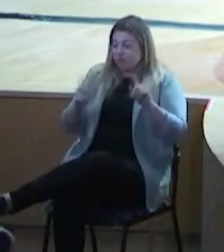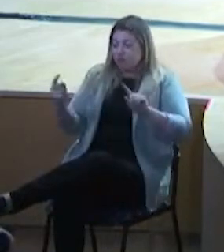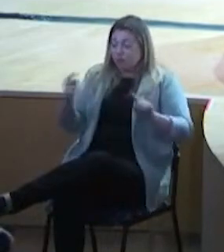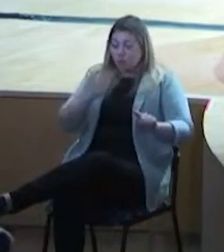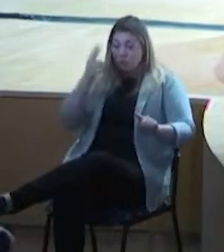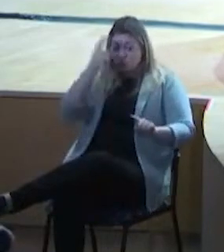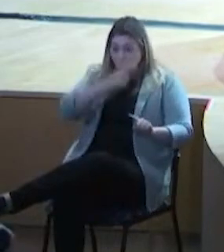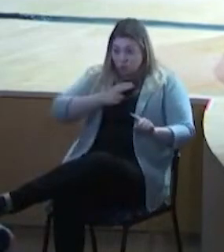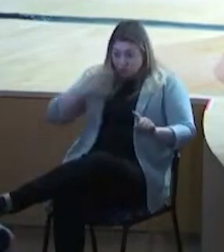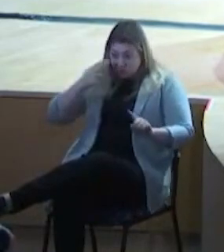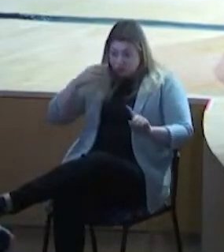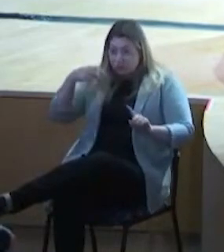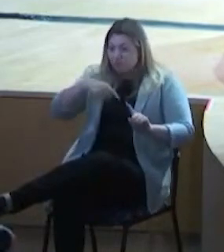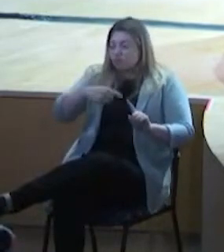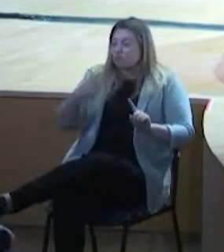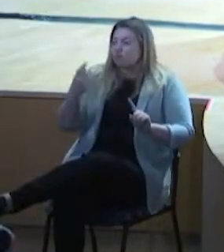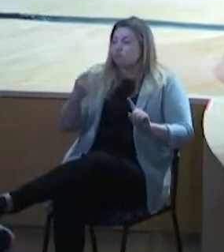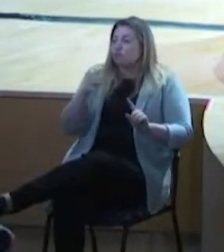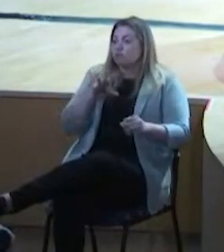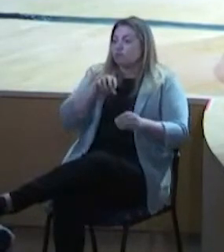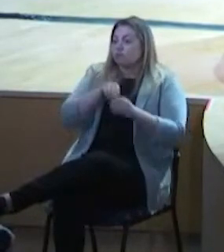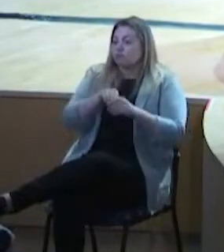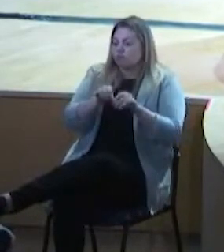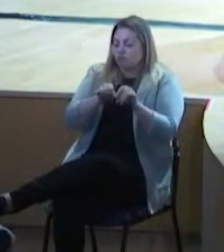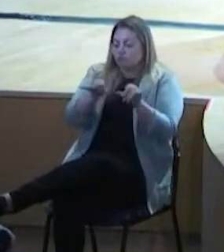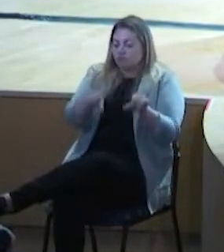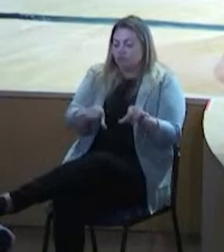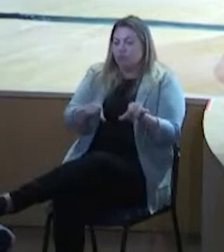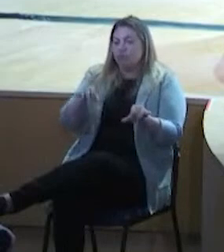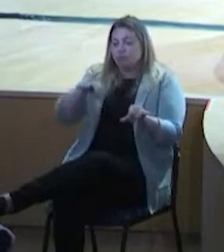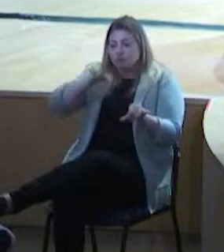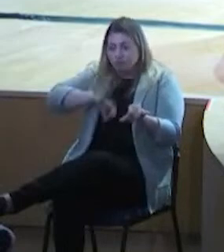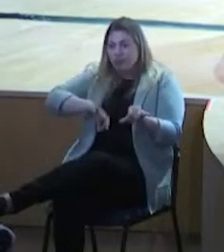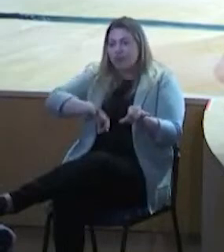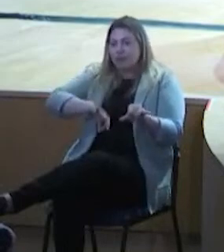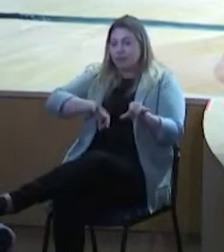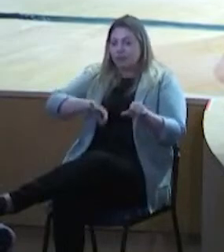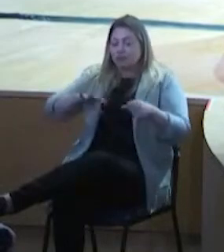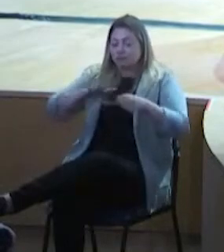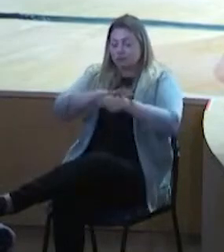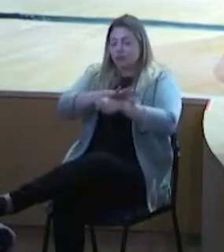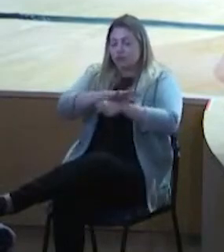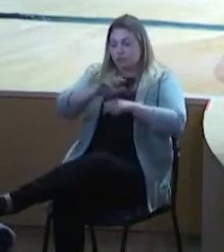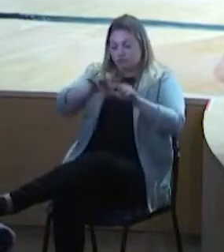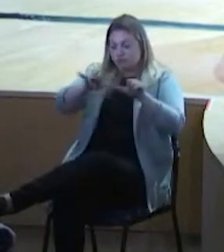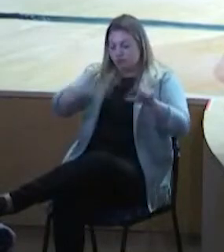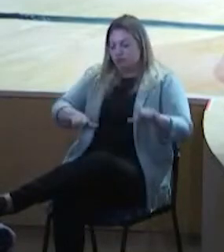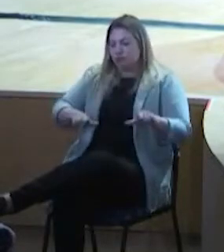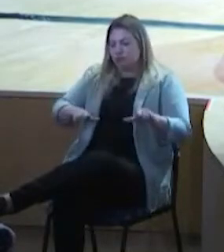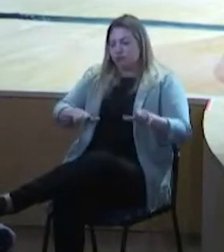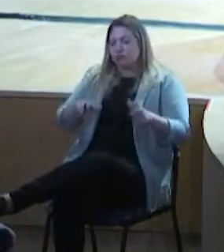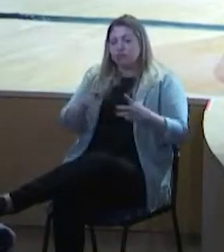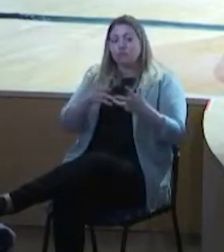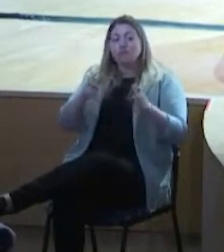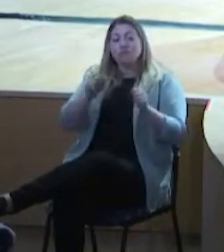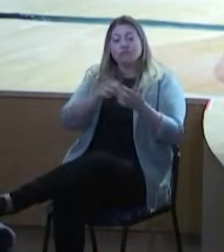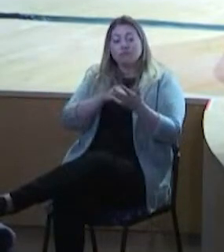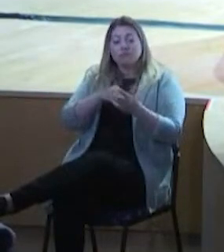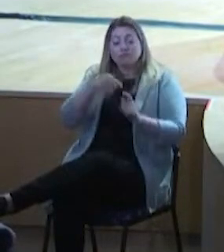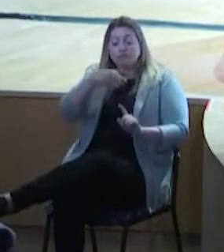to do is be a part of the system that is benefiting the entire system. There's so much you can learn in